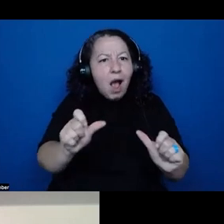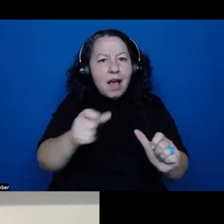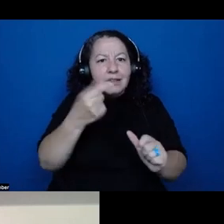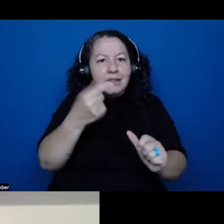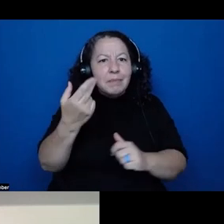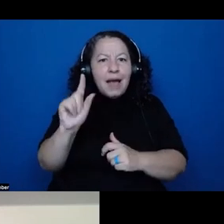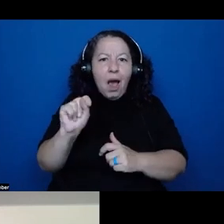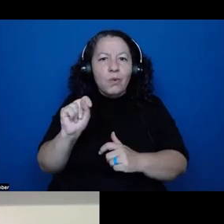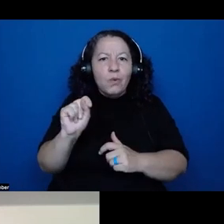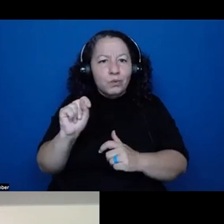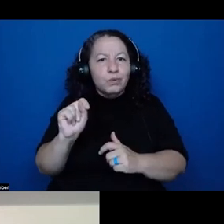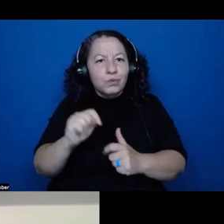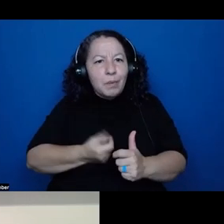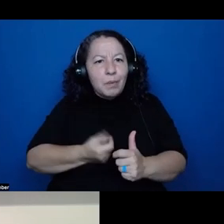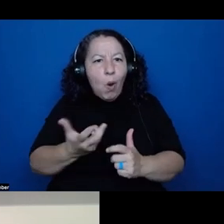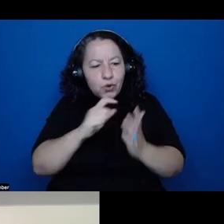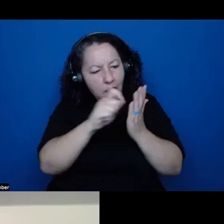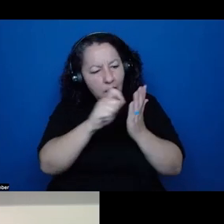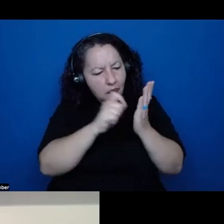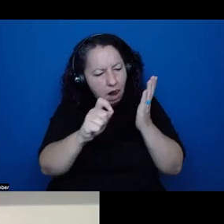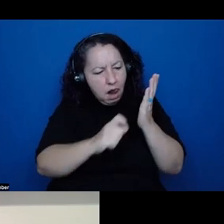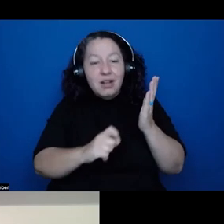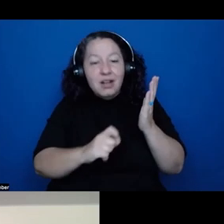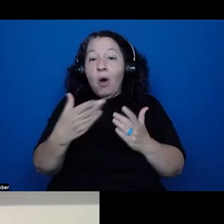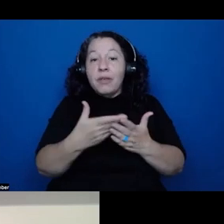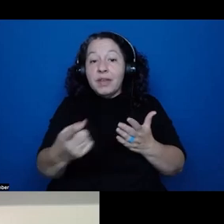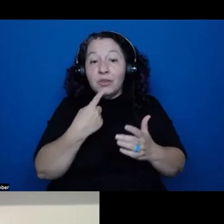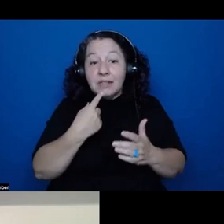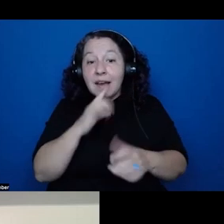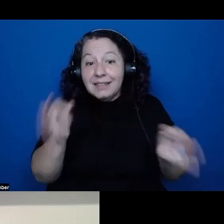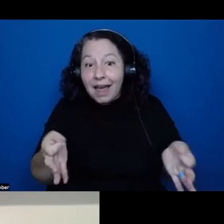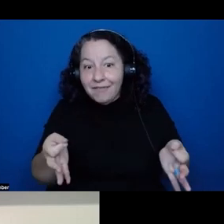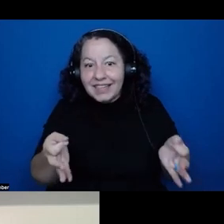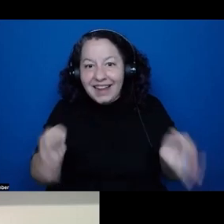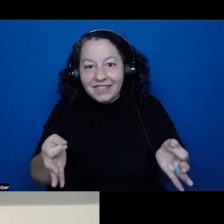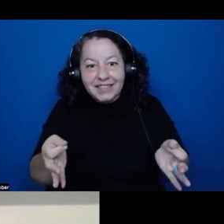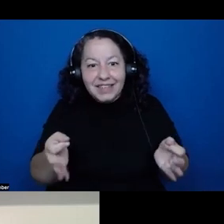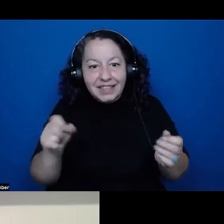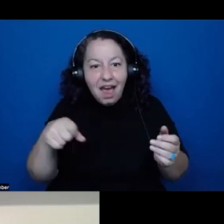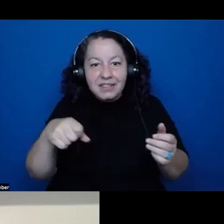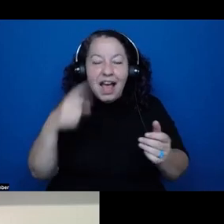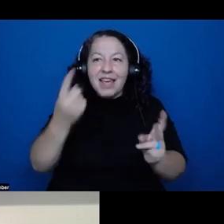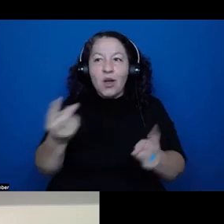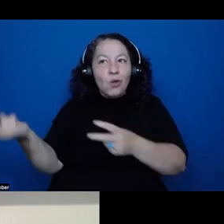the things that you're saying are definitely what was the outcome, you know, like looking back, I think